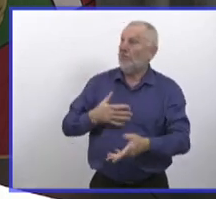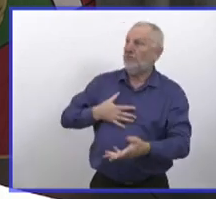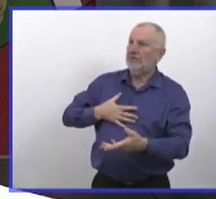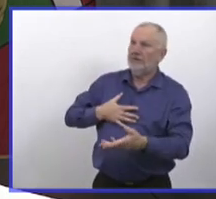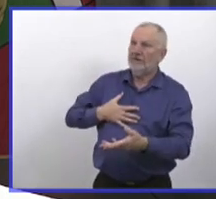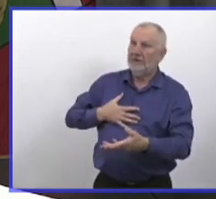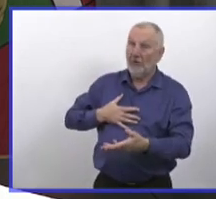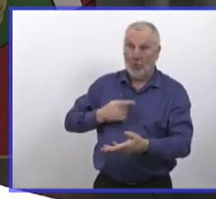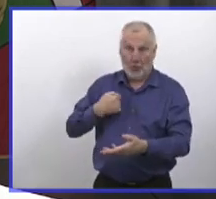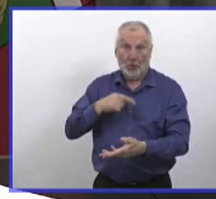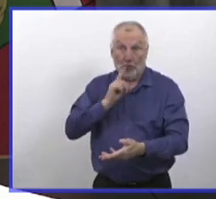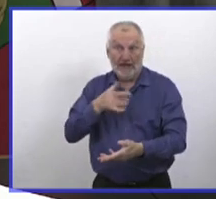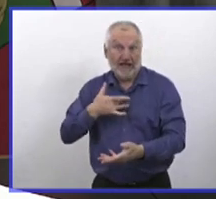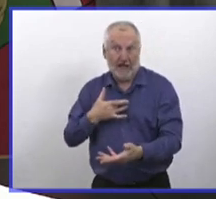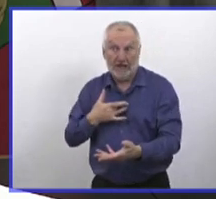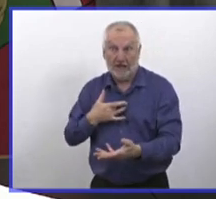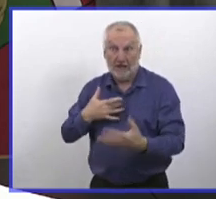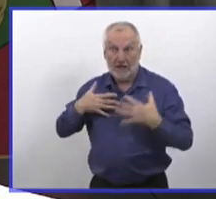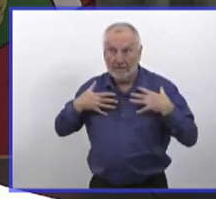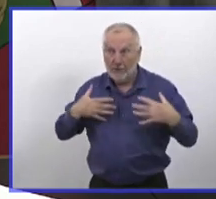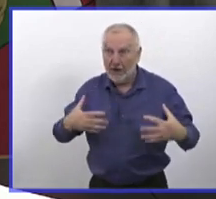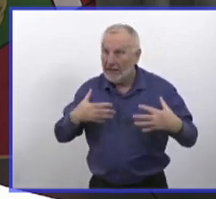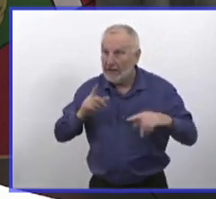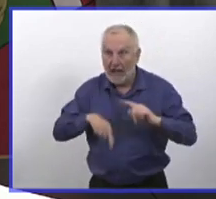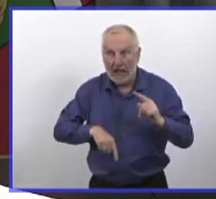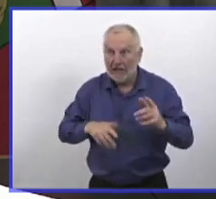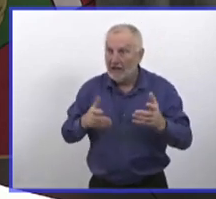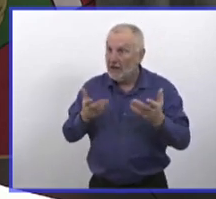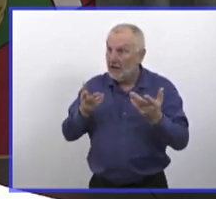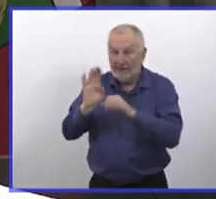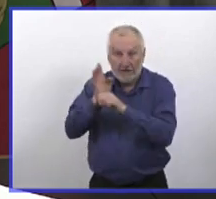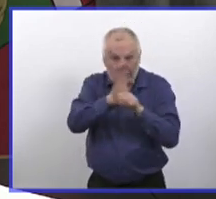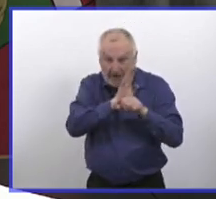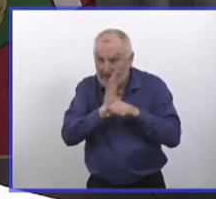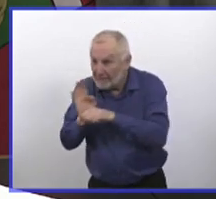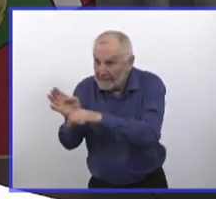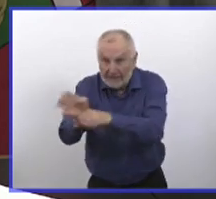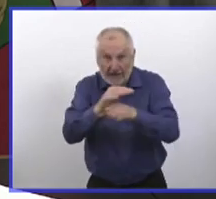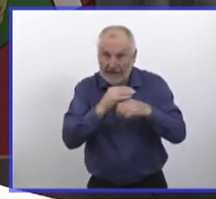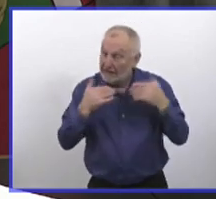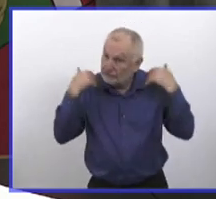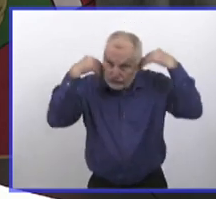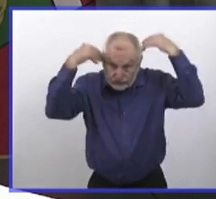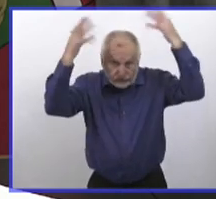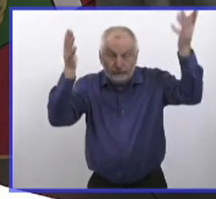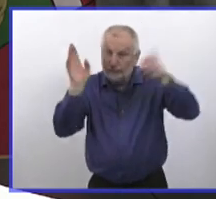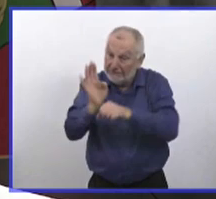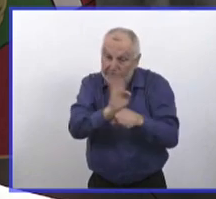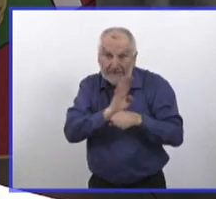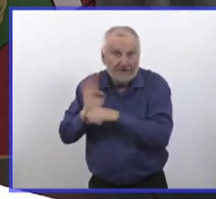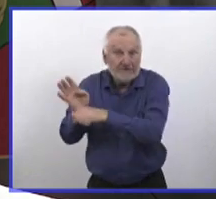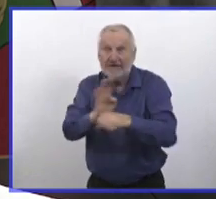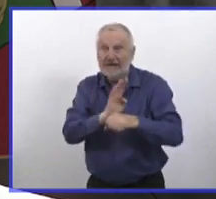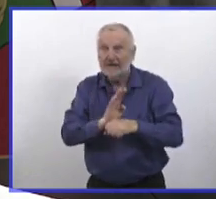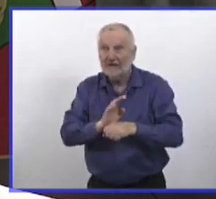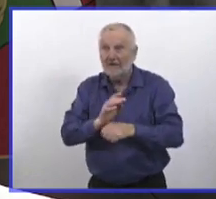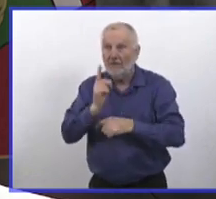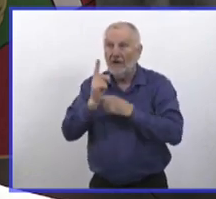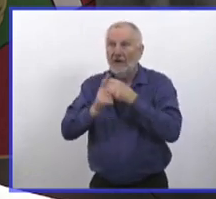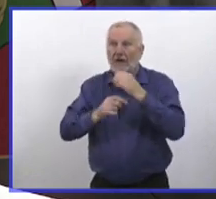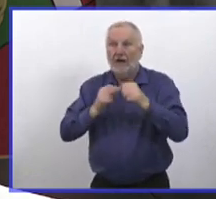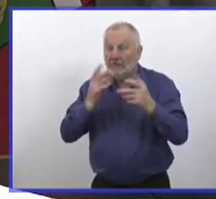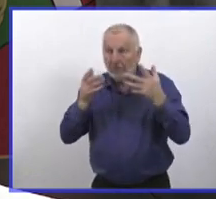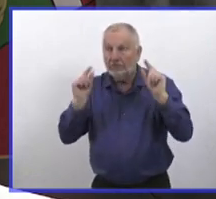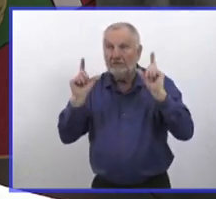chance to take a breath in the last year. But I think I have been pleasantly surprised at how quickly